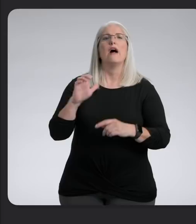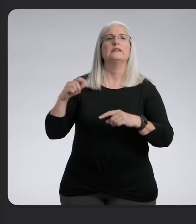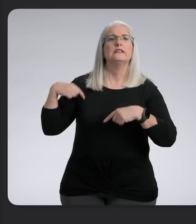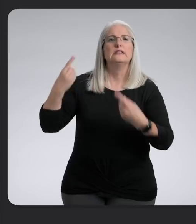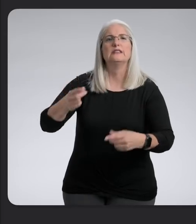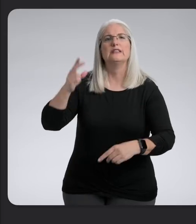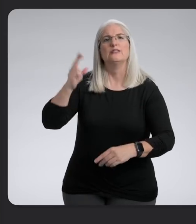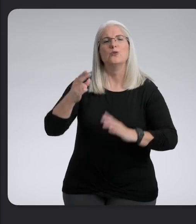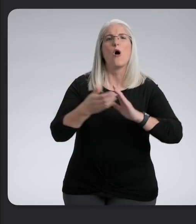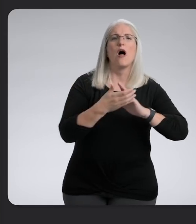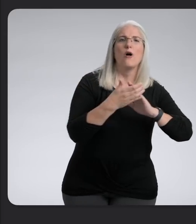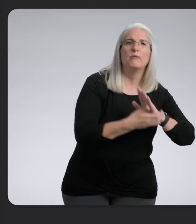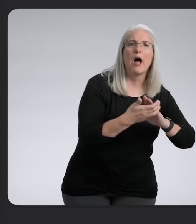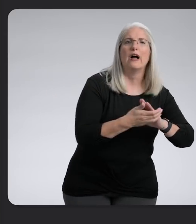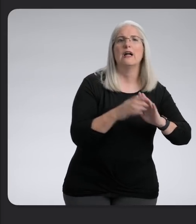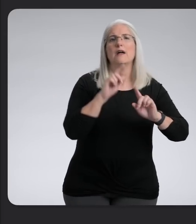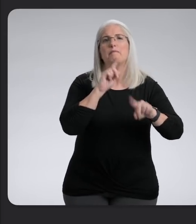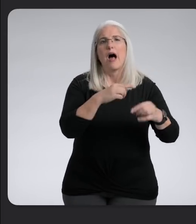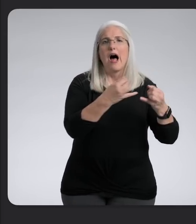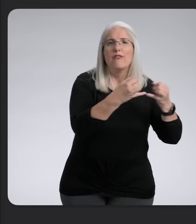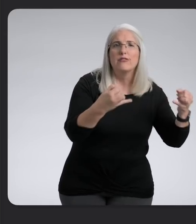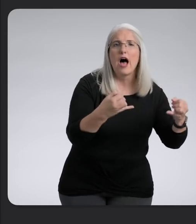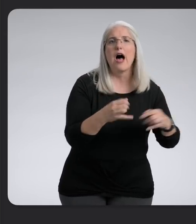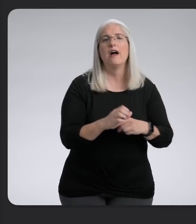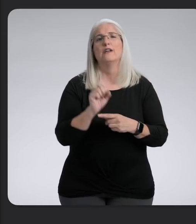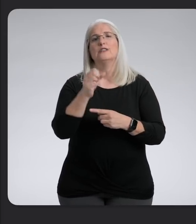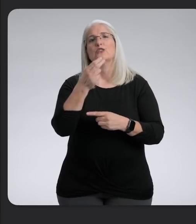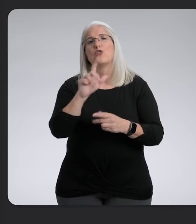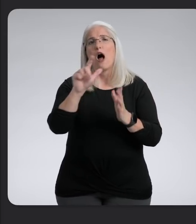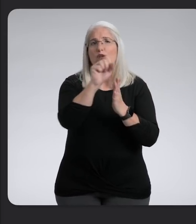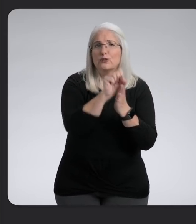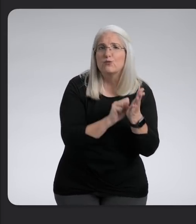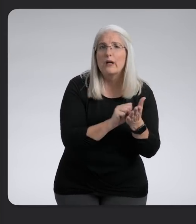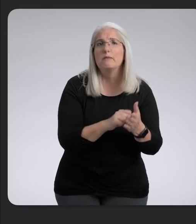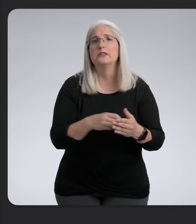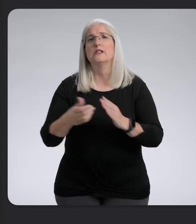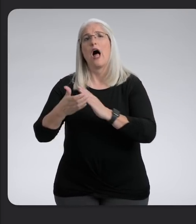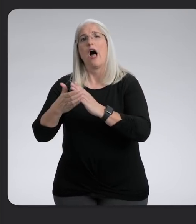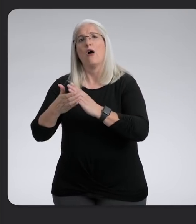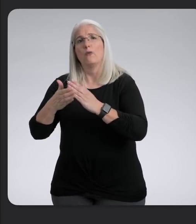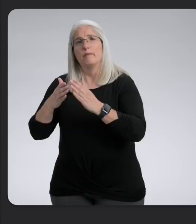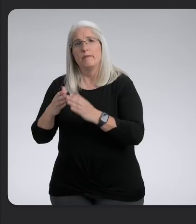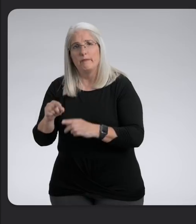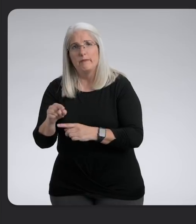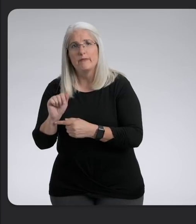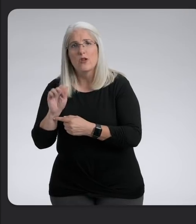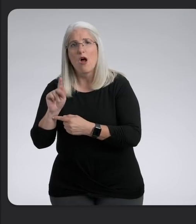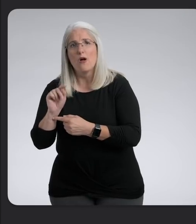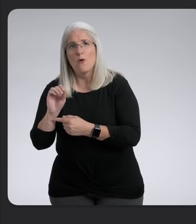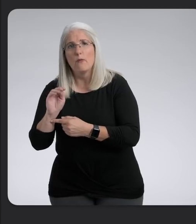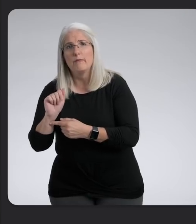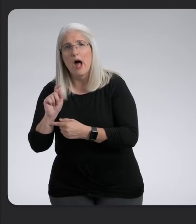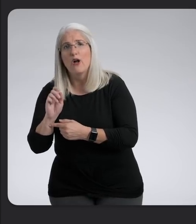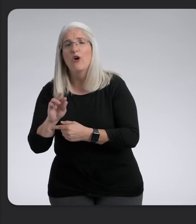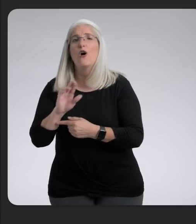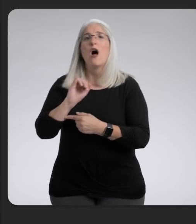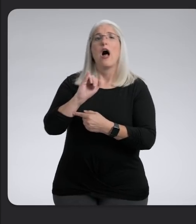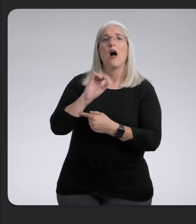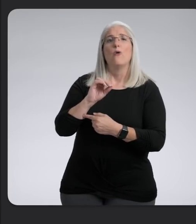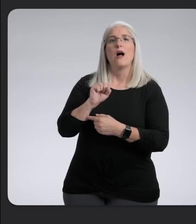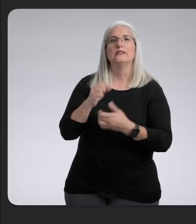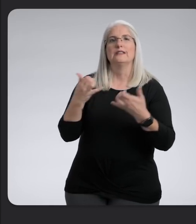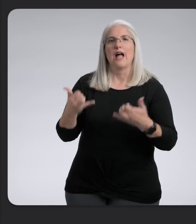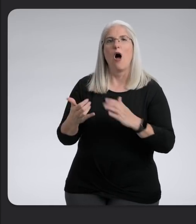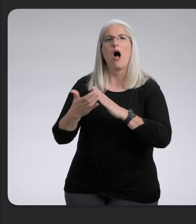with command line, shell scripts, Apple Script, and Automator. And on iOS, we've made automation even easier with